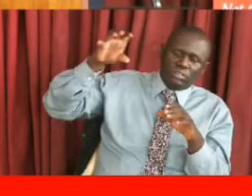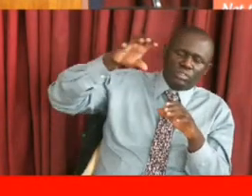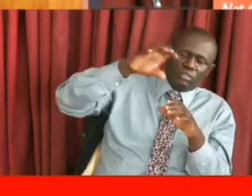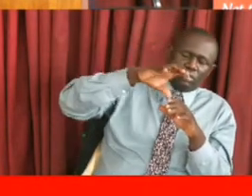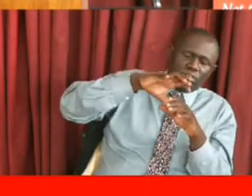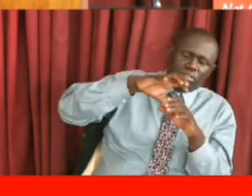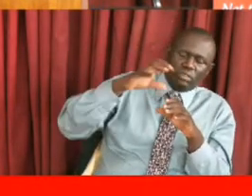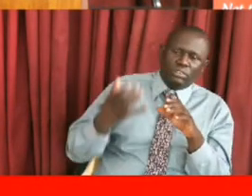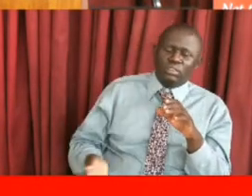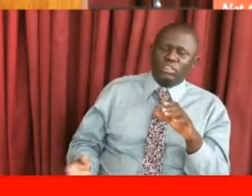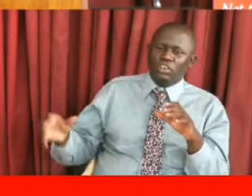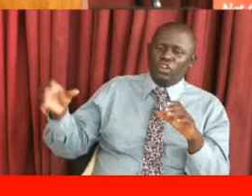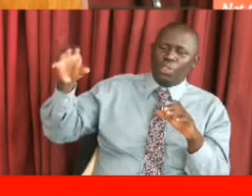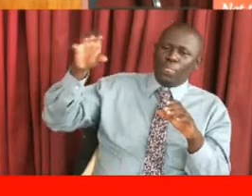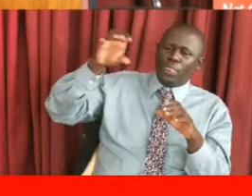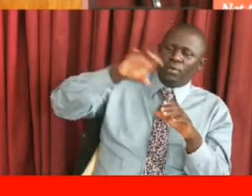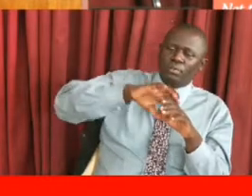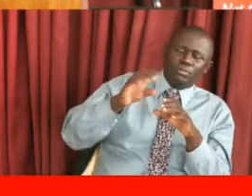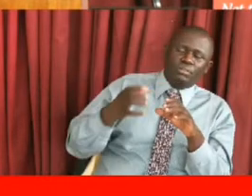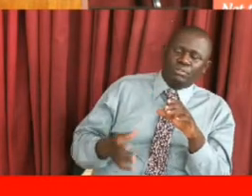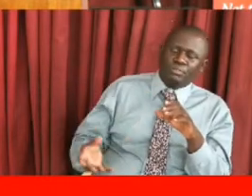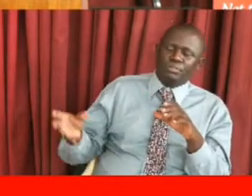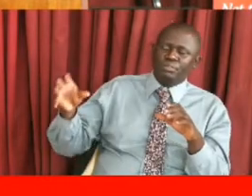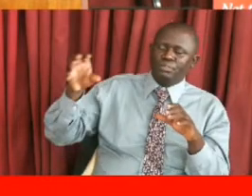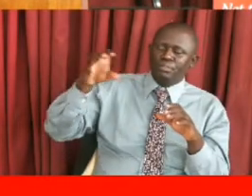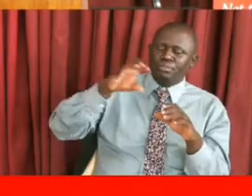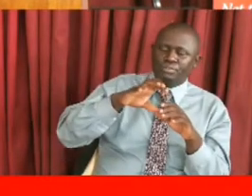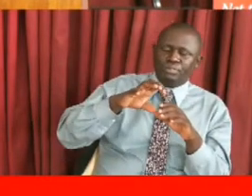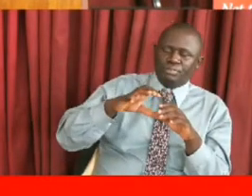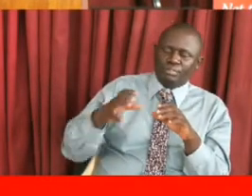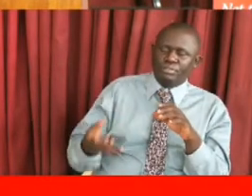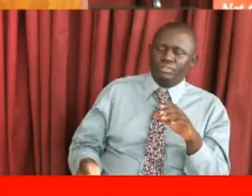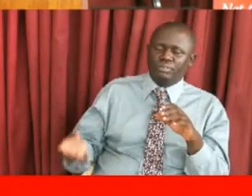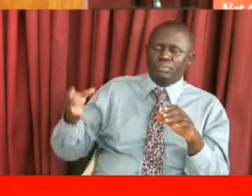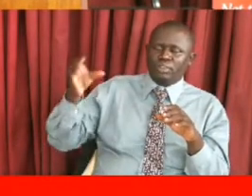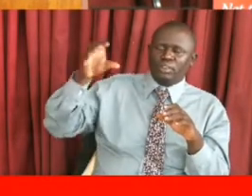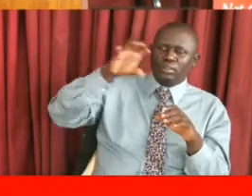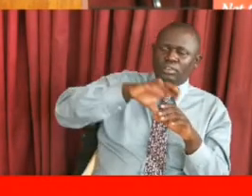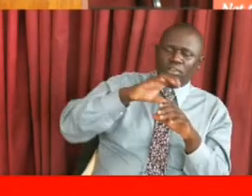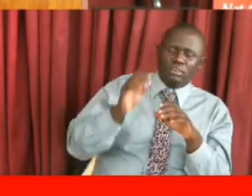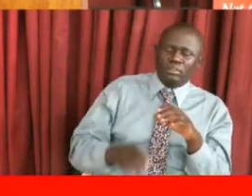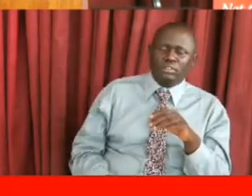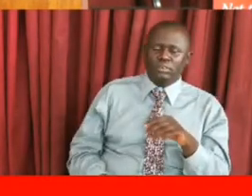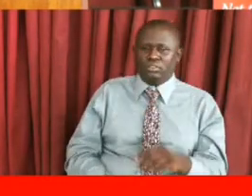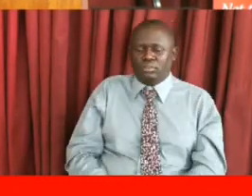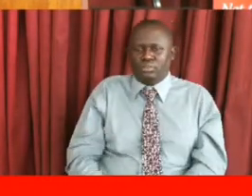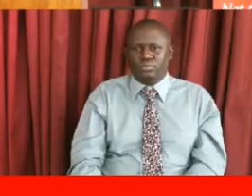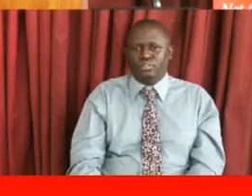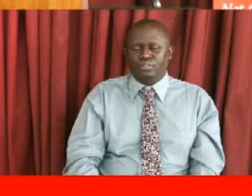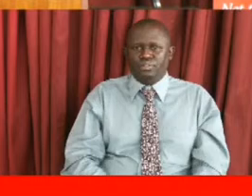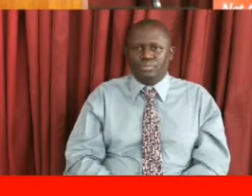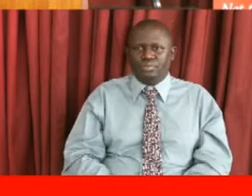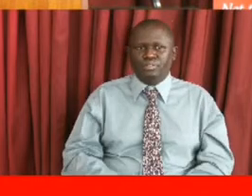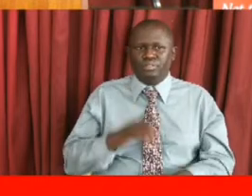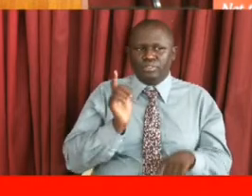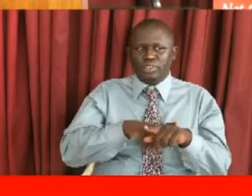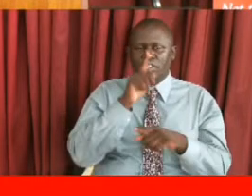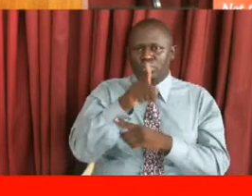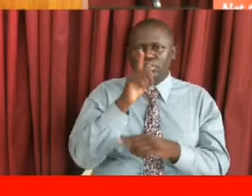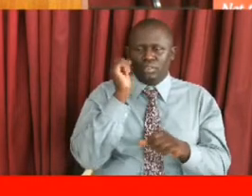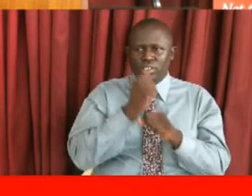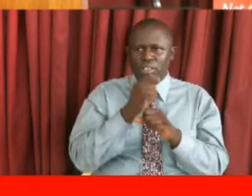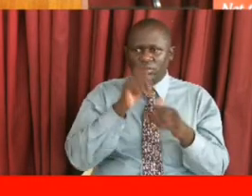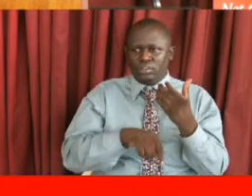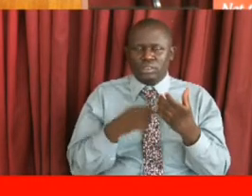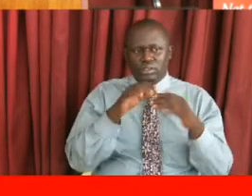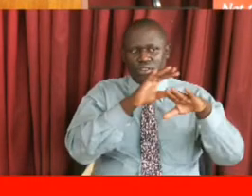goes on with somebody else and increases it more so when he brings hold the quot when he brings